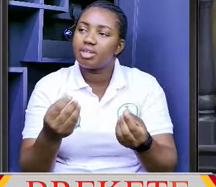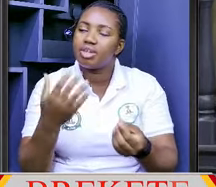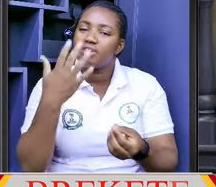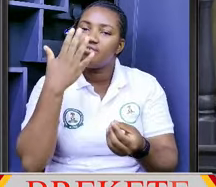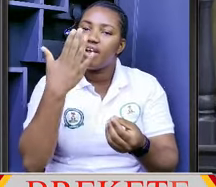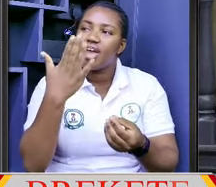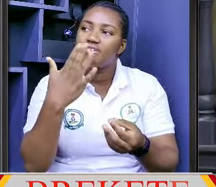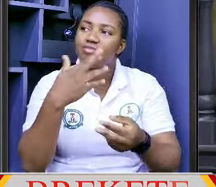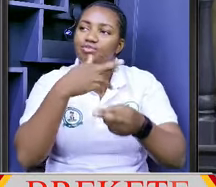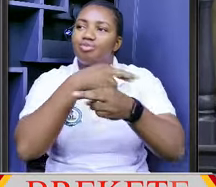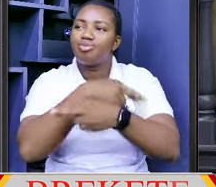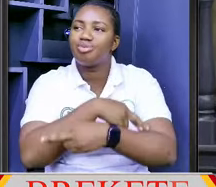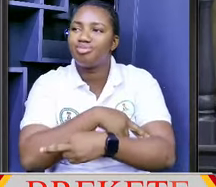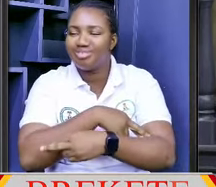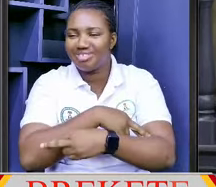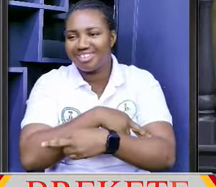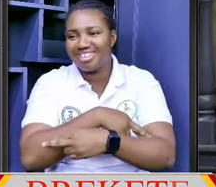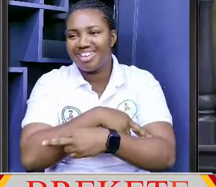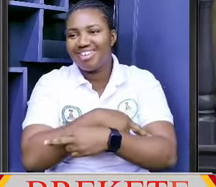5 shops,